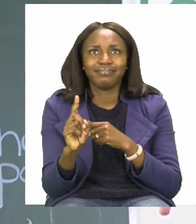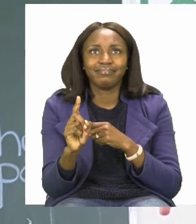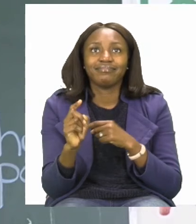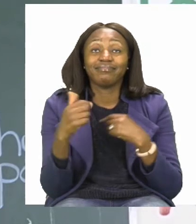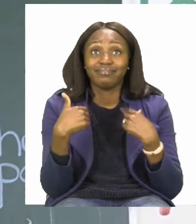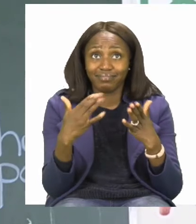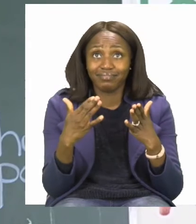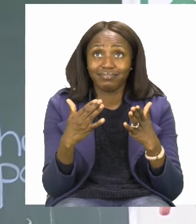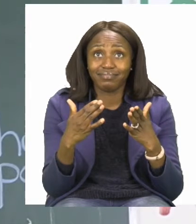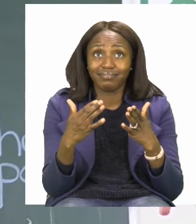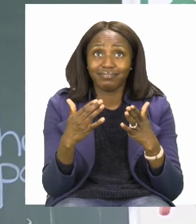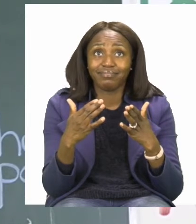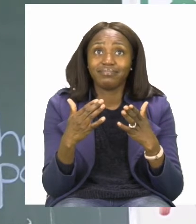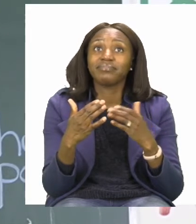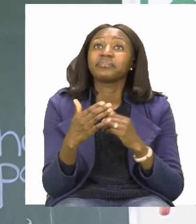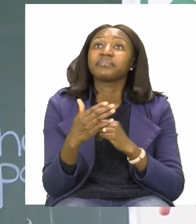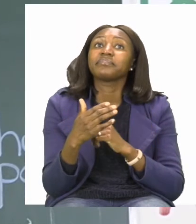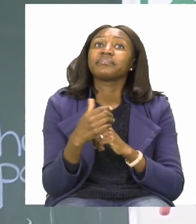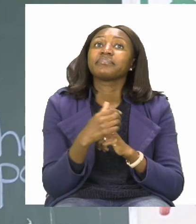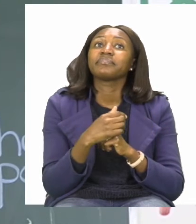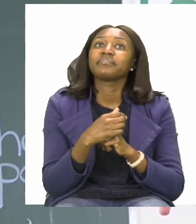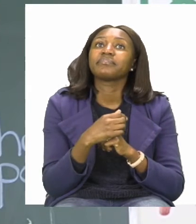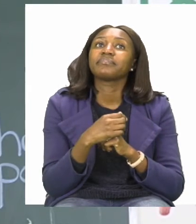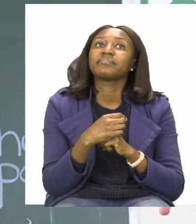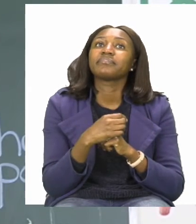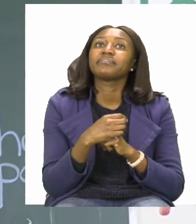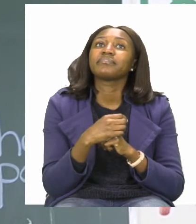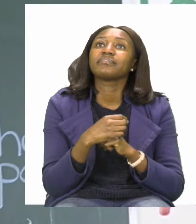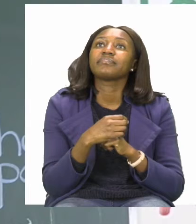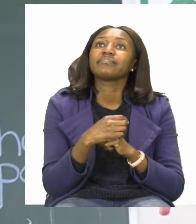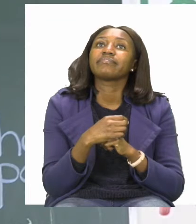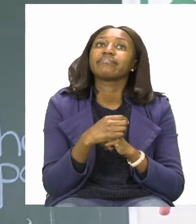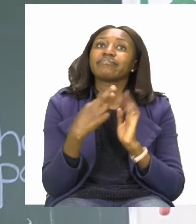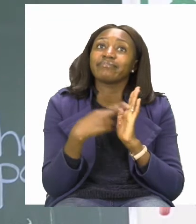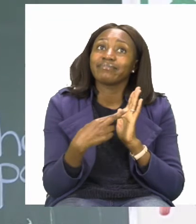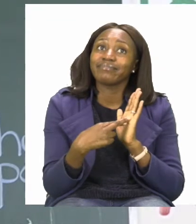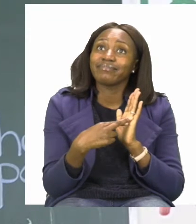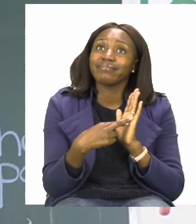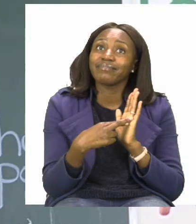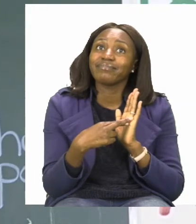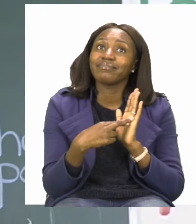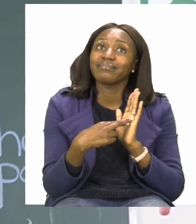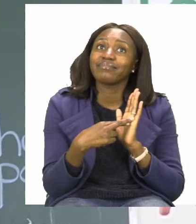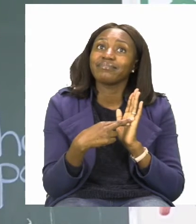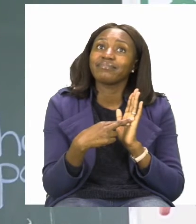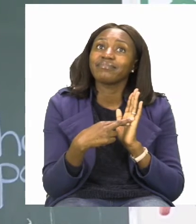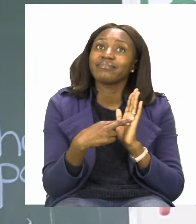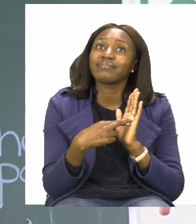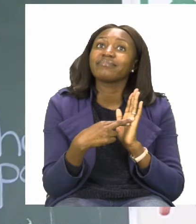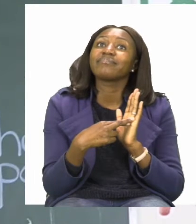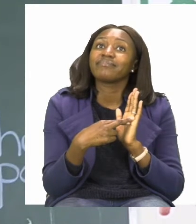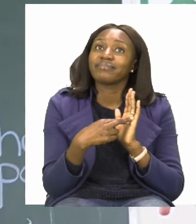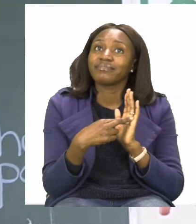tens, which is the one here. Now remember the rule that we just discussed, that if you have your